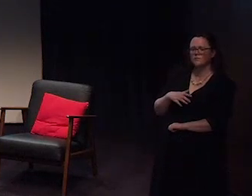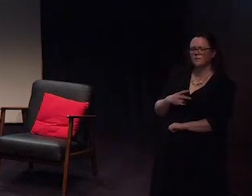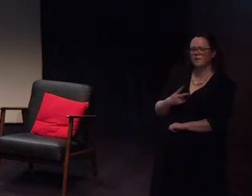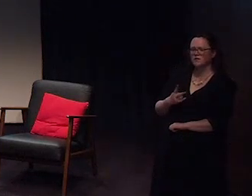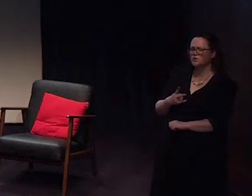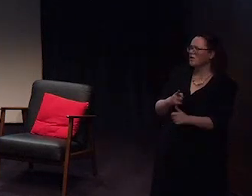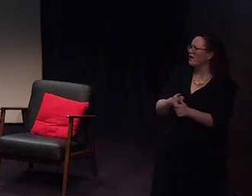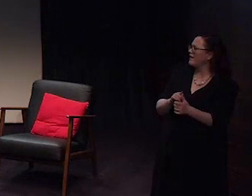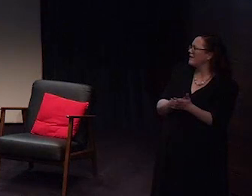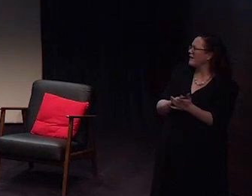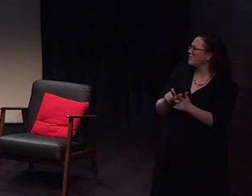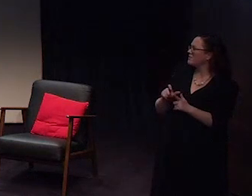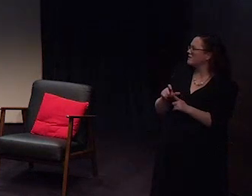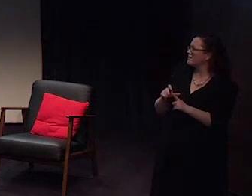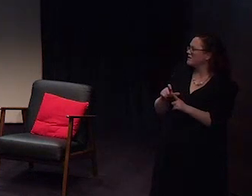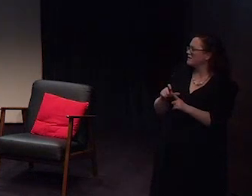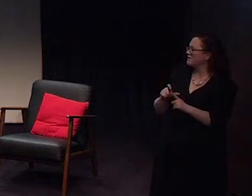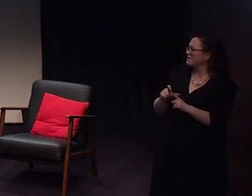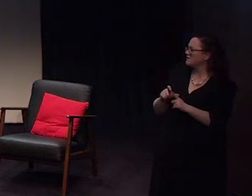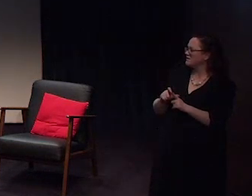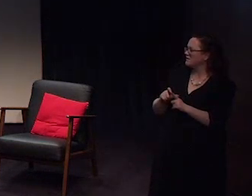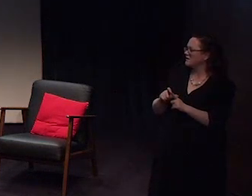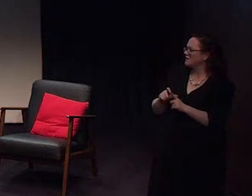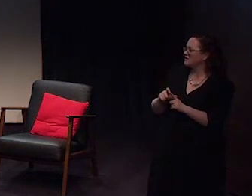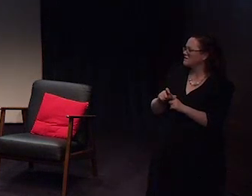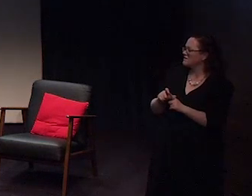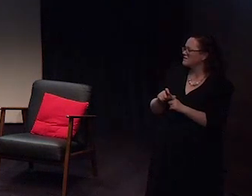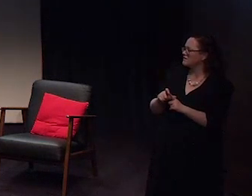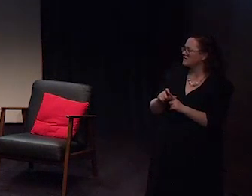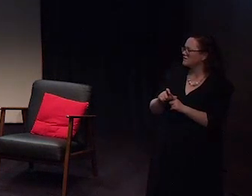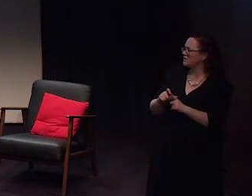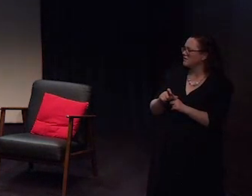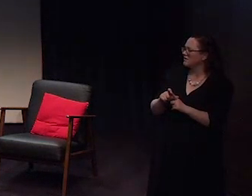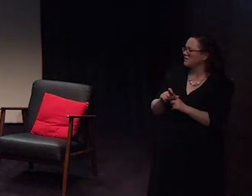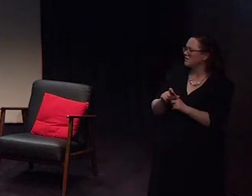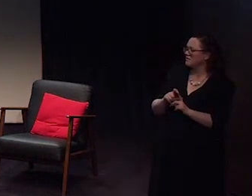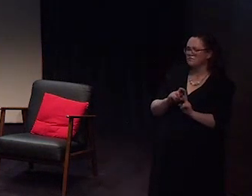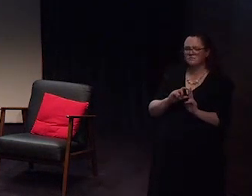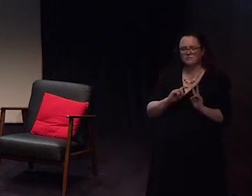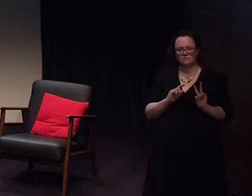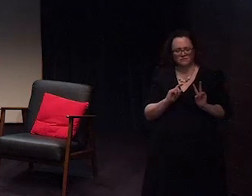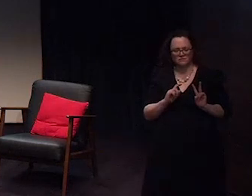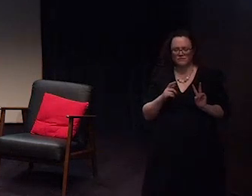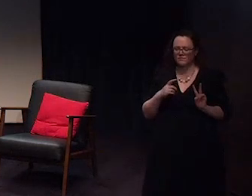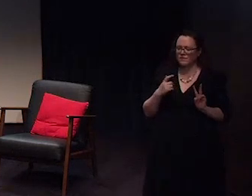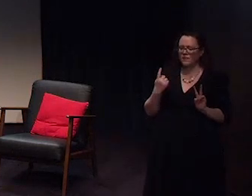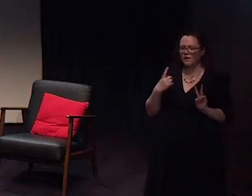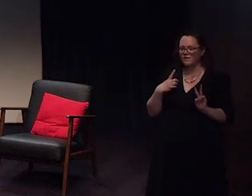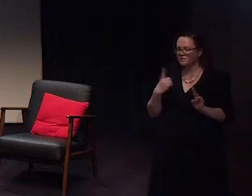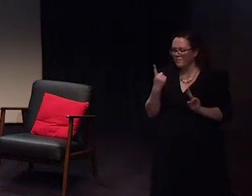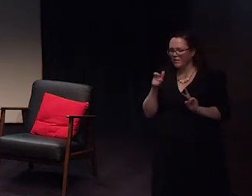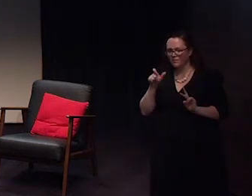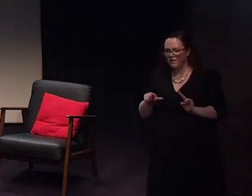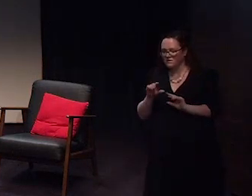the one who assists the bystander and the one who allocates and coordinates the intervention units. Fourth,